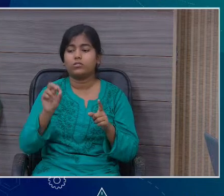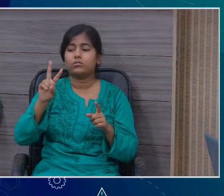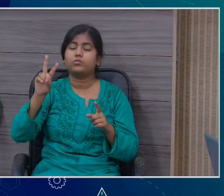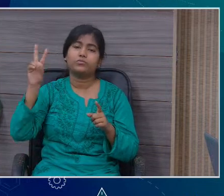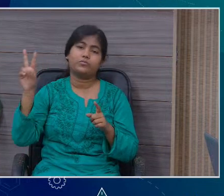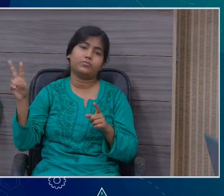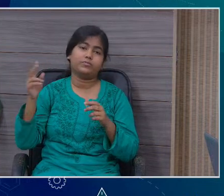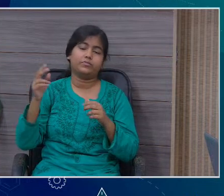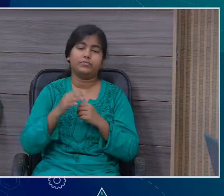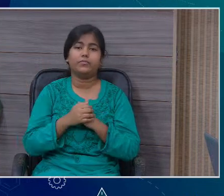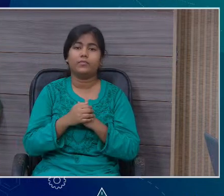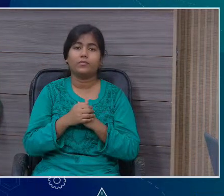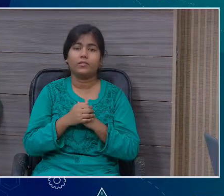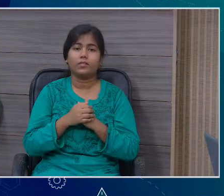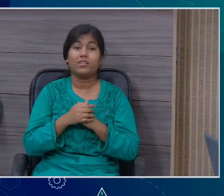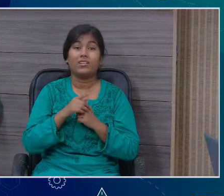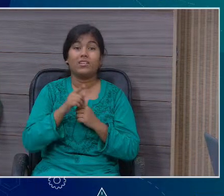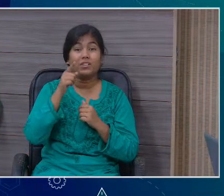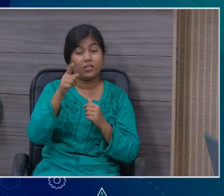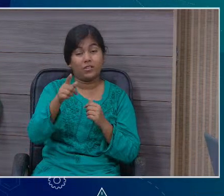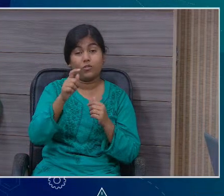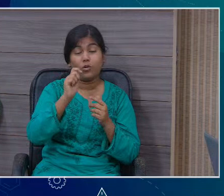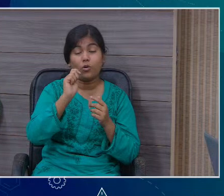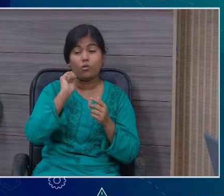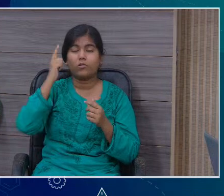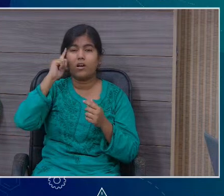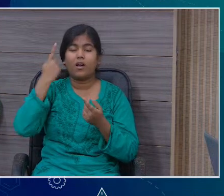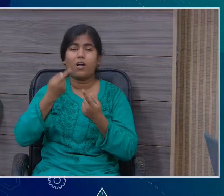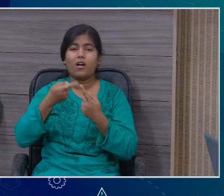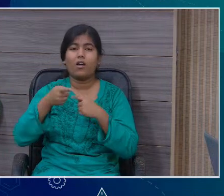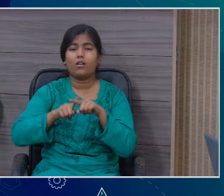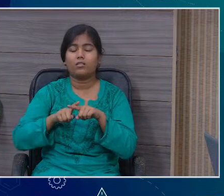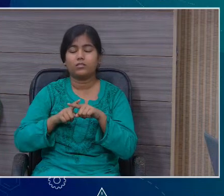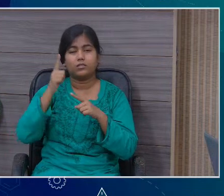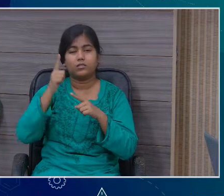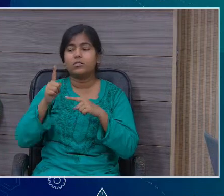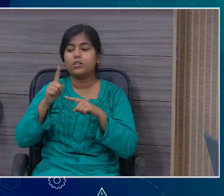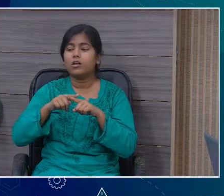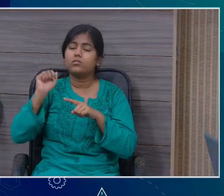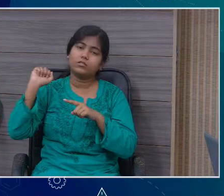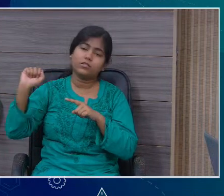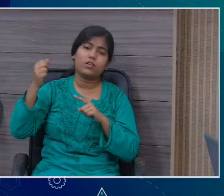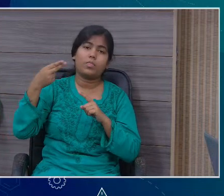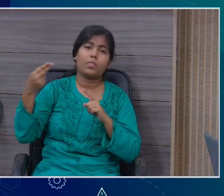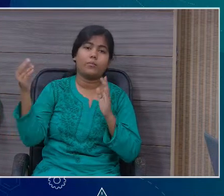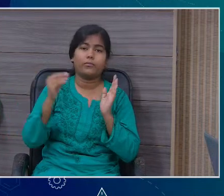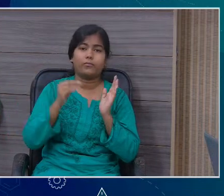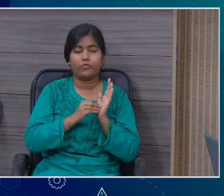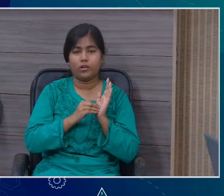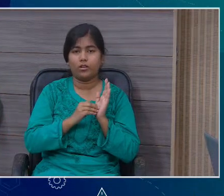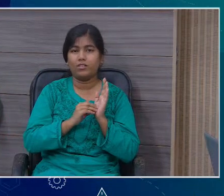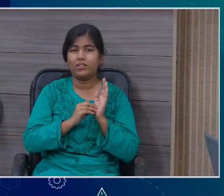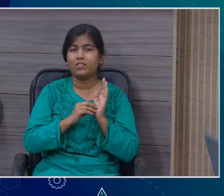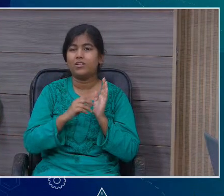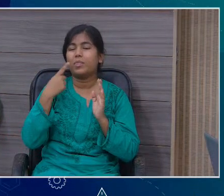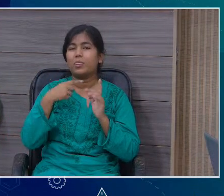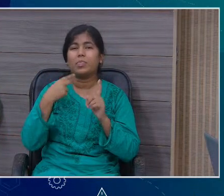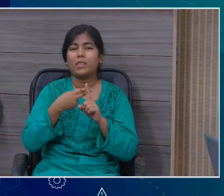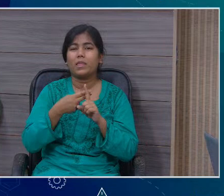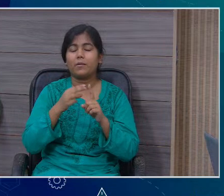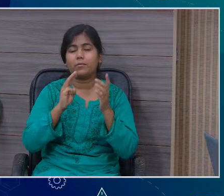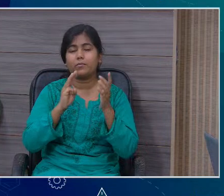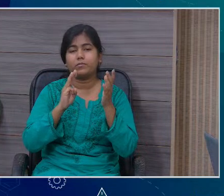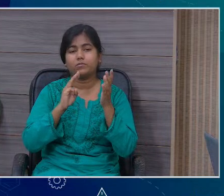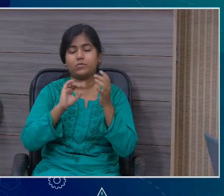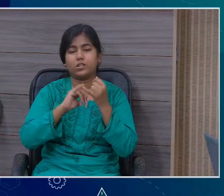2022. And then you have to write the name of the expert, which is our today's expert, and he is Mr. Sharvdat